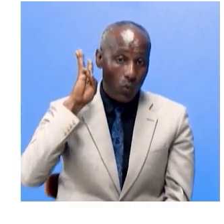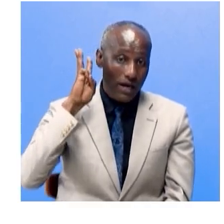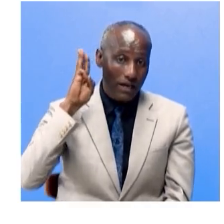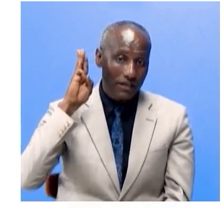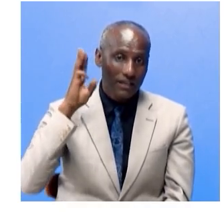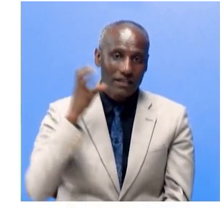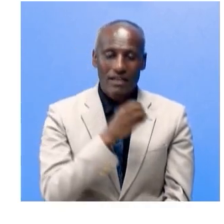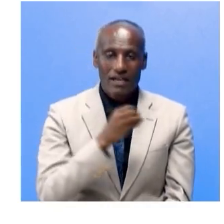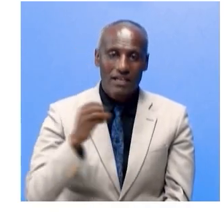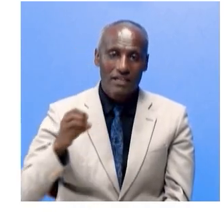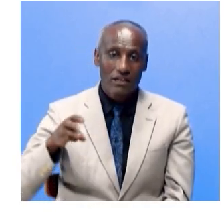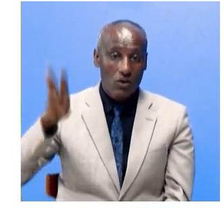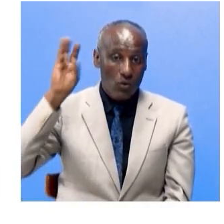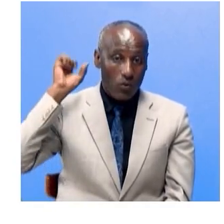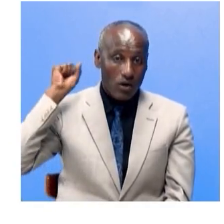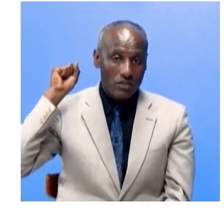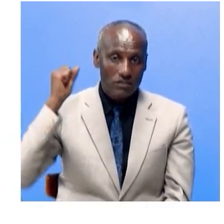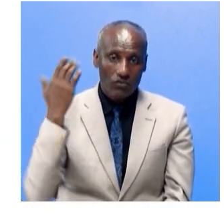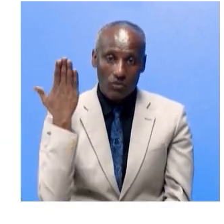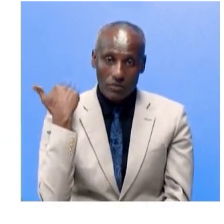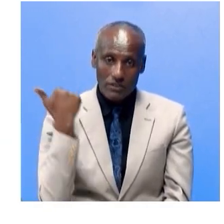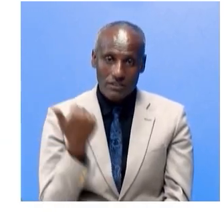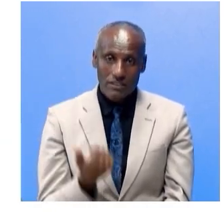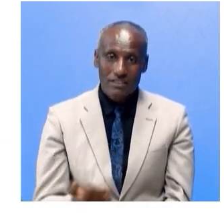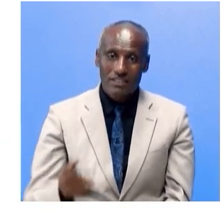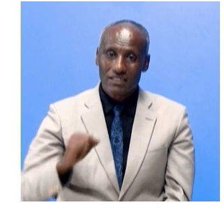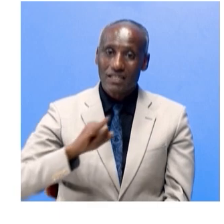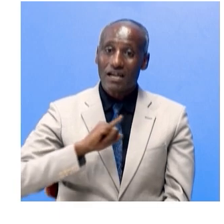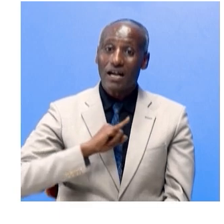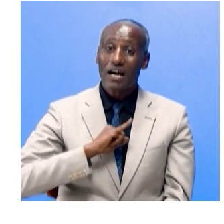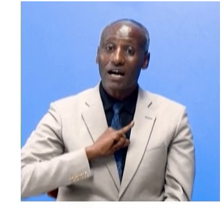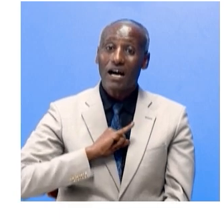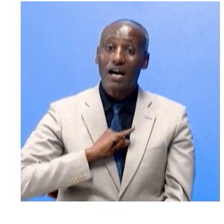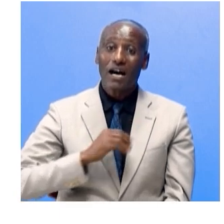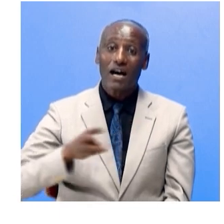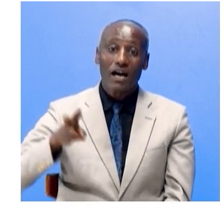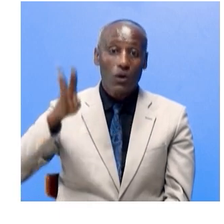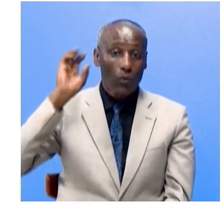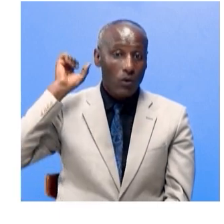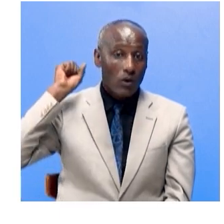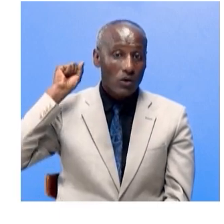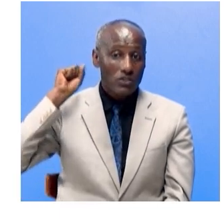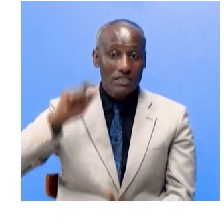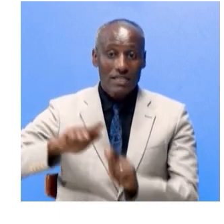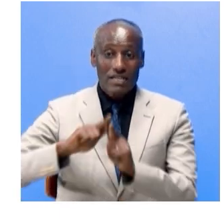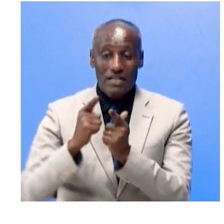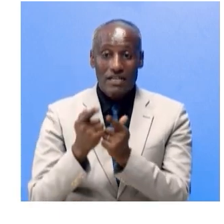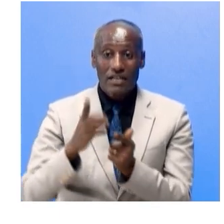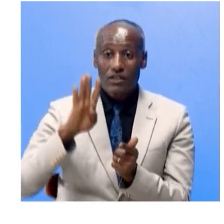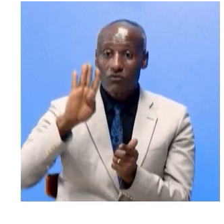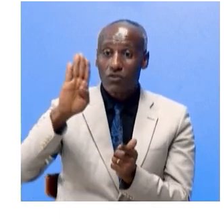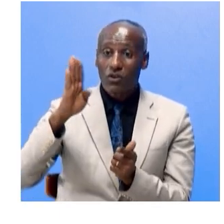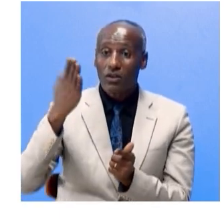forget, past. I was grade 4 last year when we said, you're saying